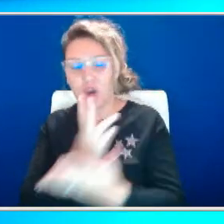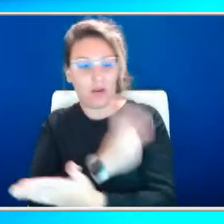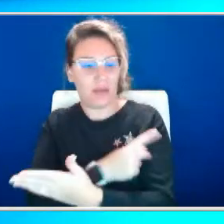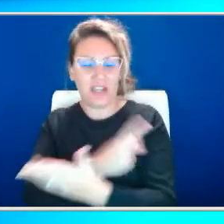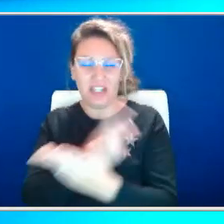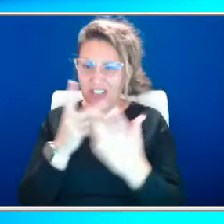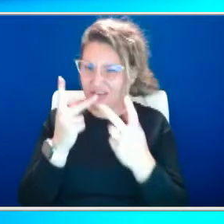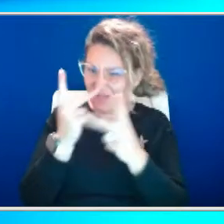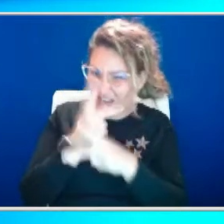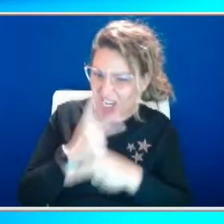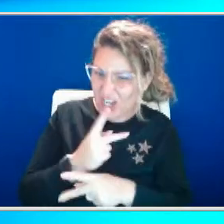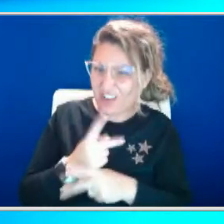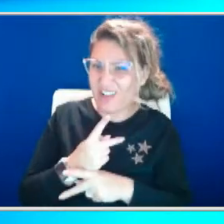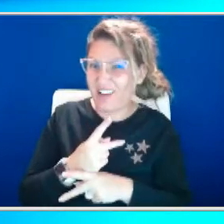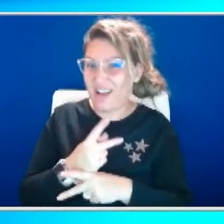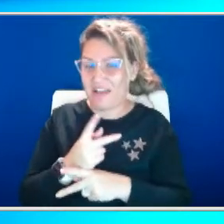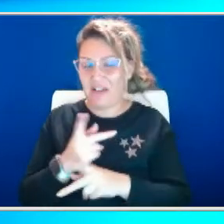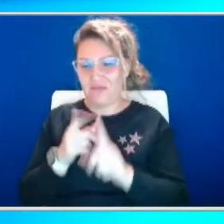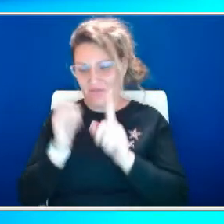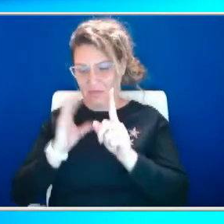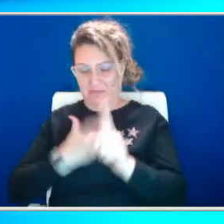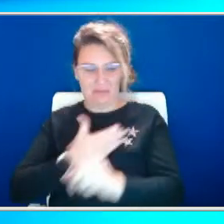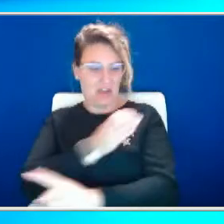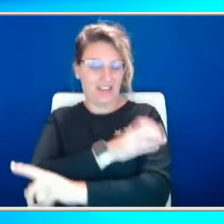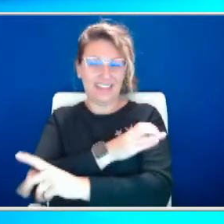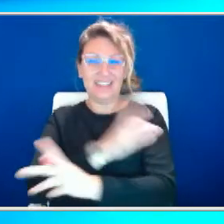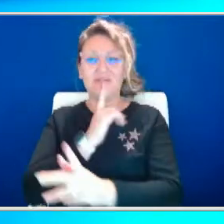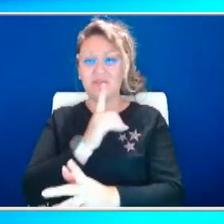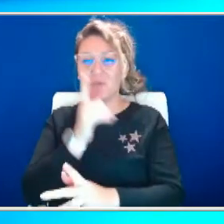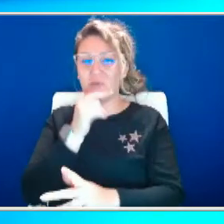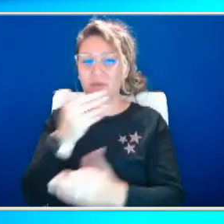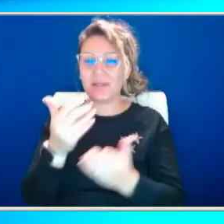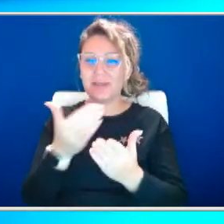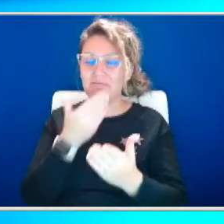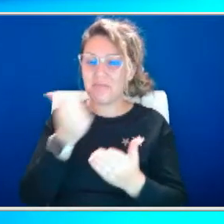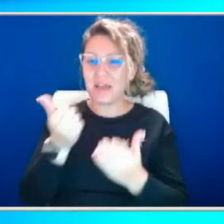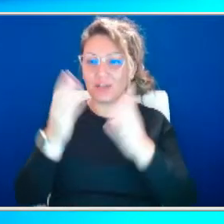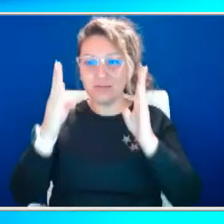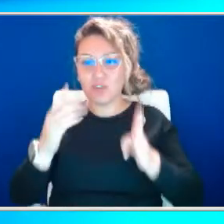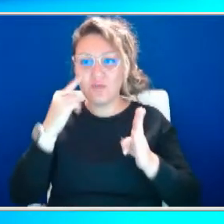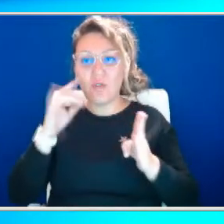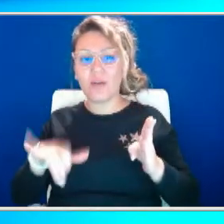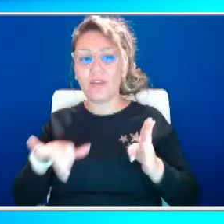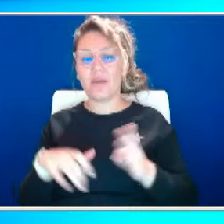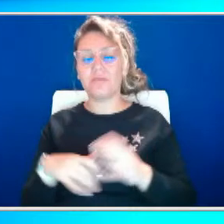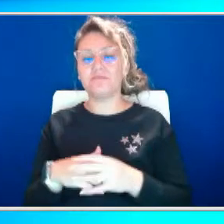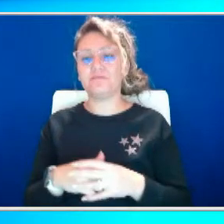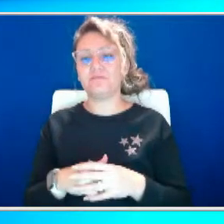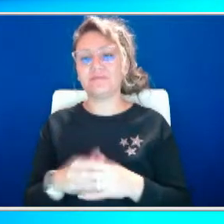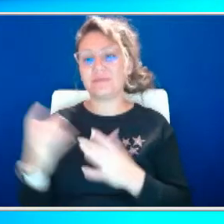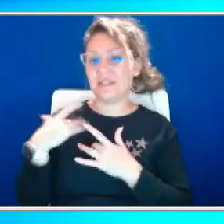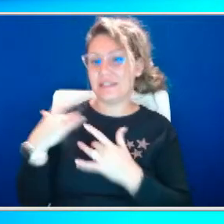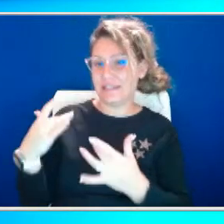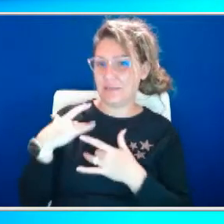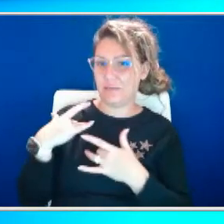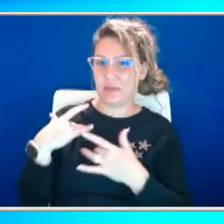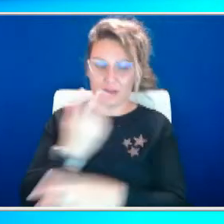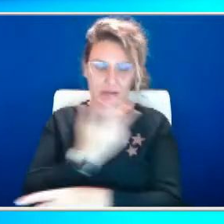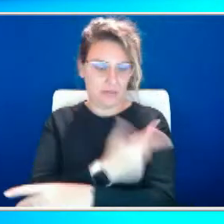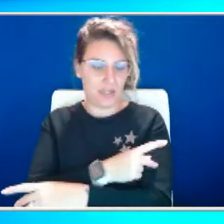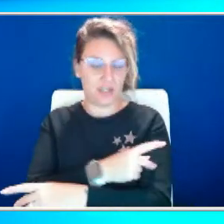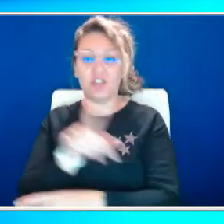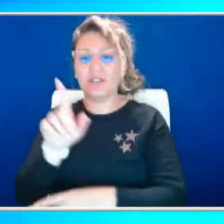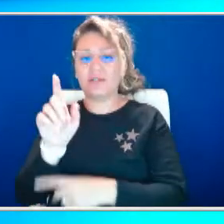us as clinicians, who is the best candidate for this. What we found is, you know, typically patients, first of all, have had to have, you